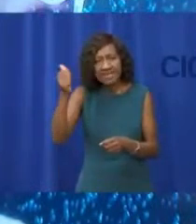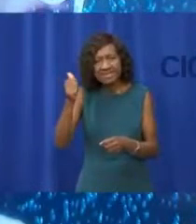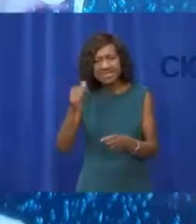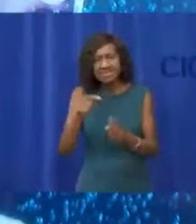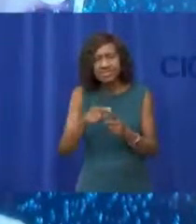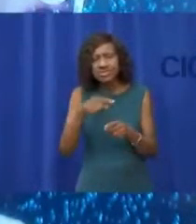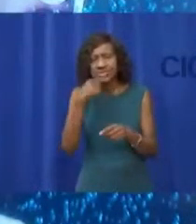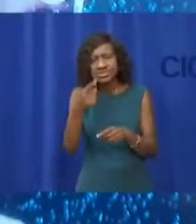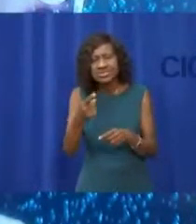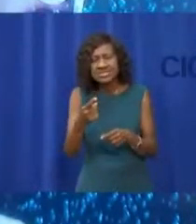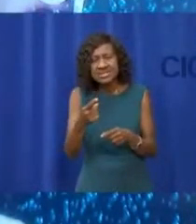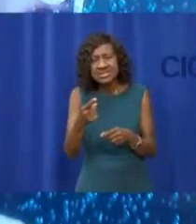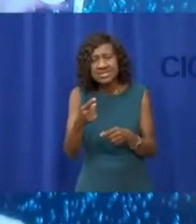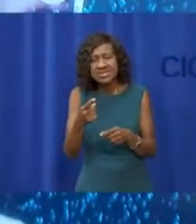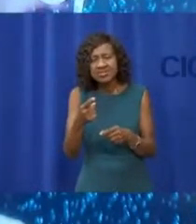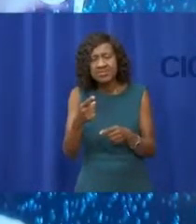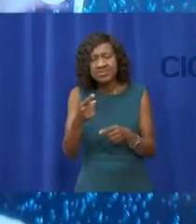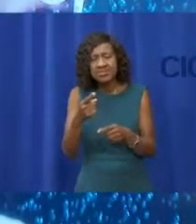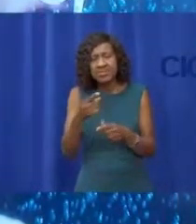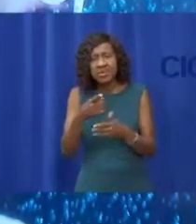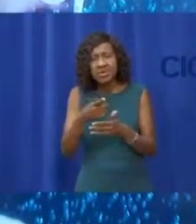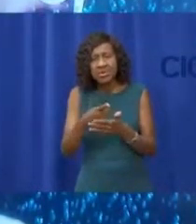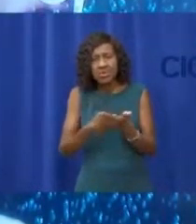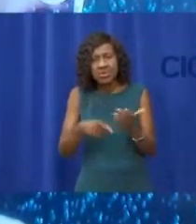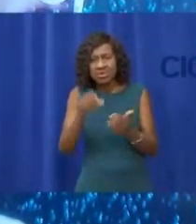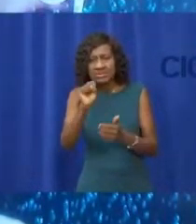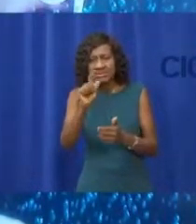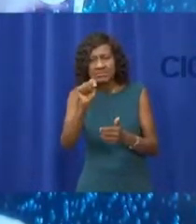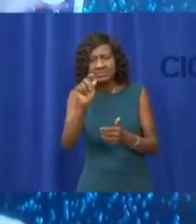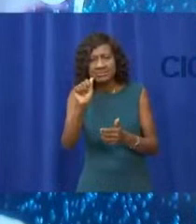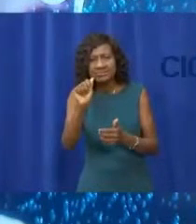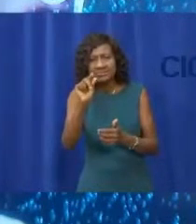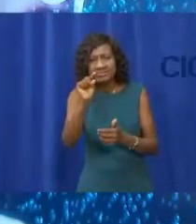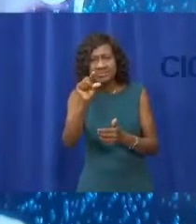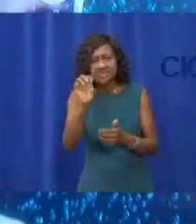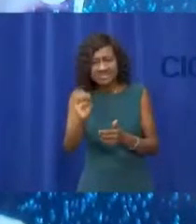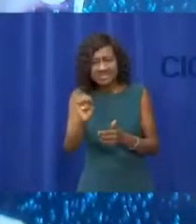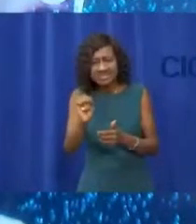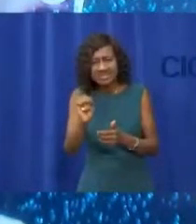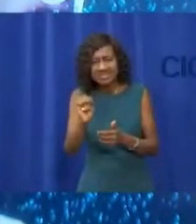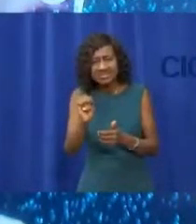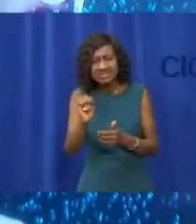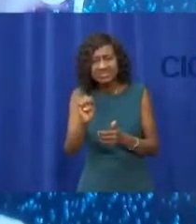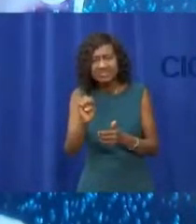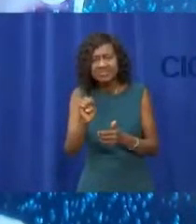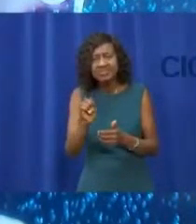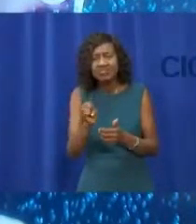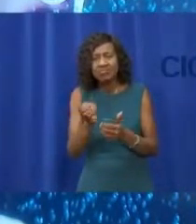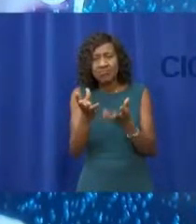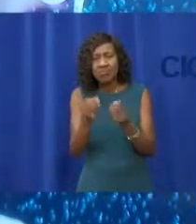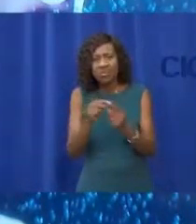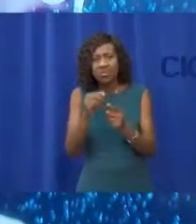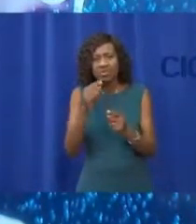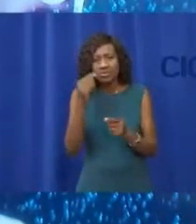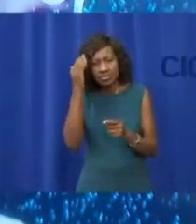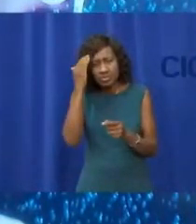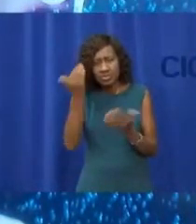really thing we really want to know. Have they had the condition, and are they now considered to be protected against